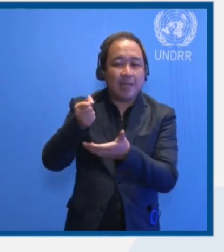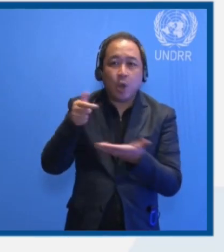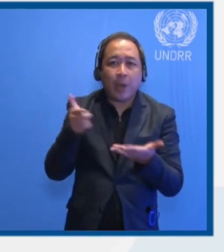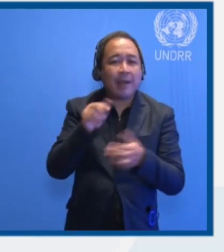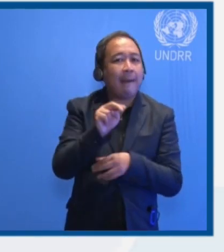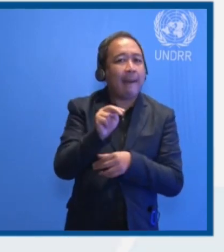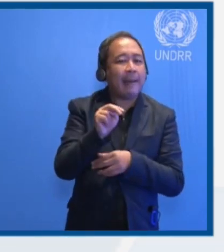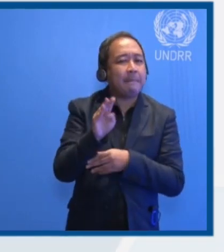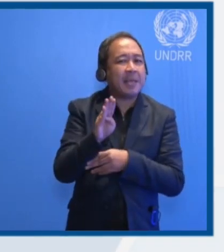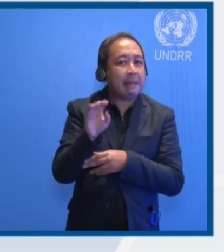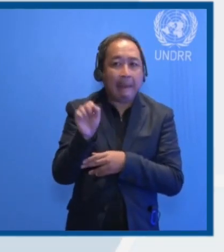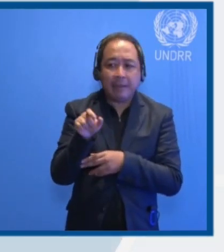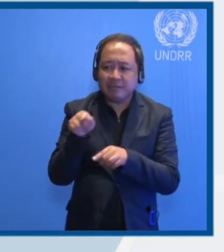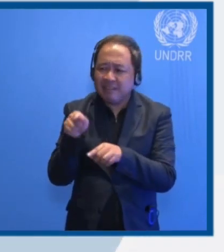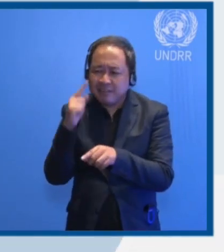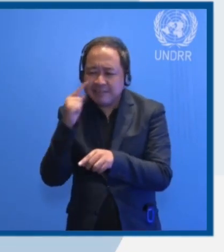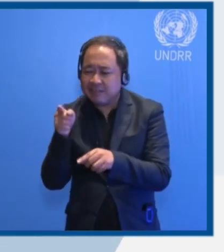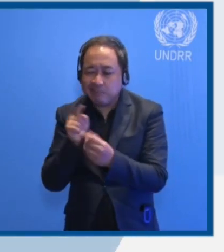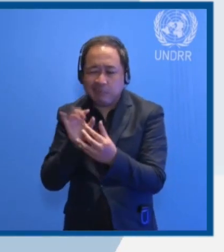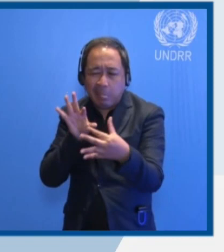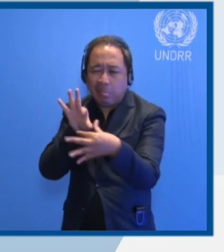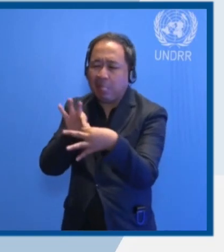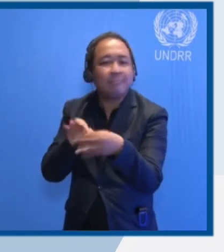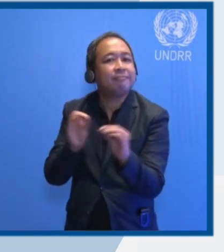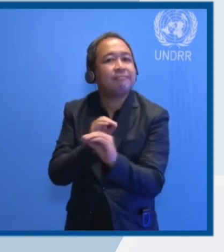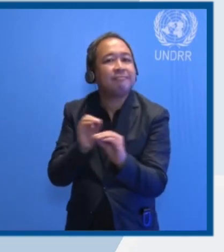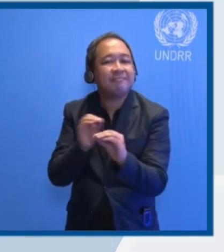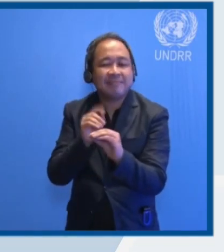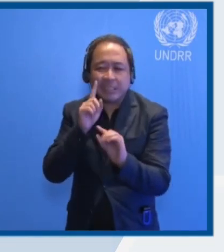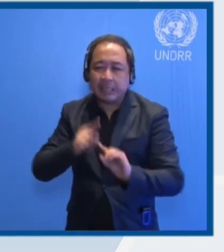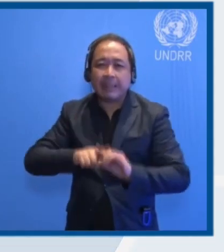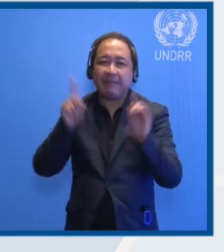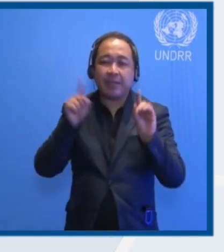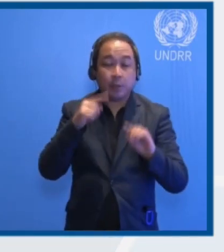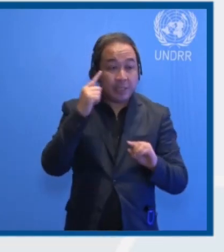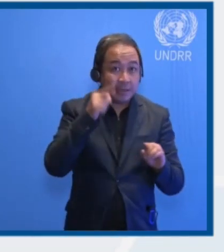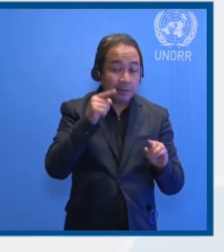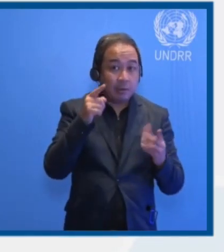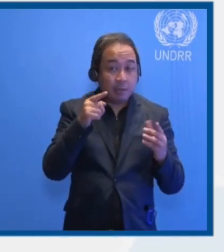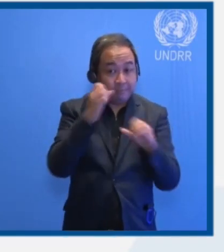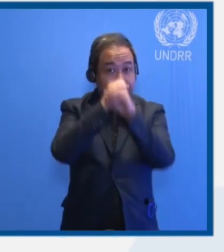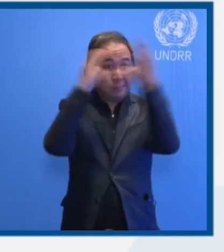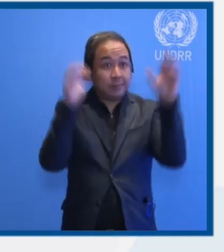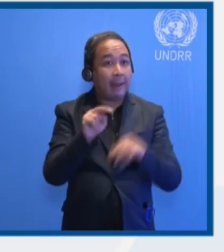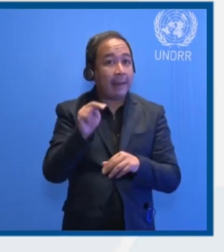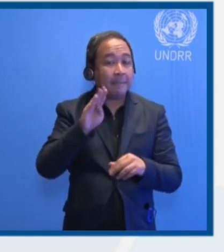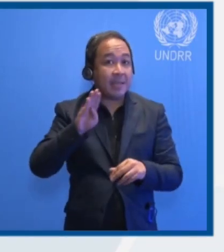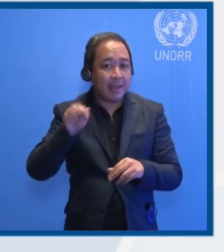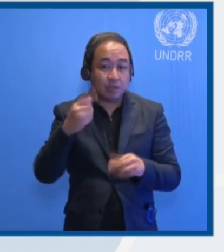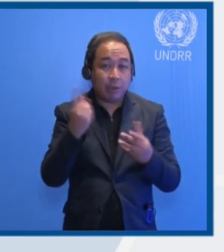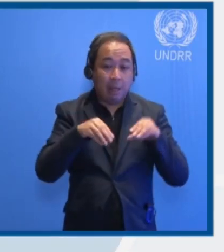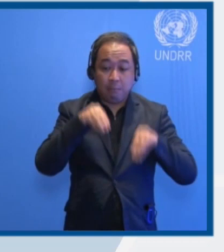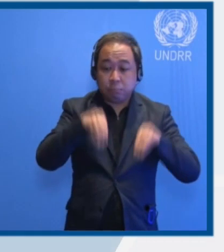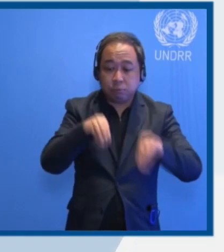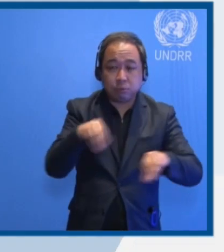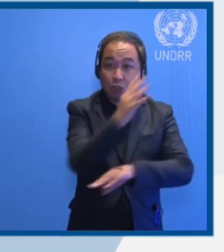nature-based solution is looked at in isolation, just about the whole idea of planting trees. And even in itself, it is